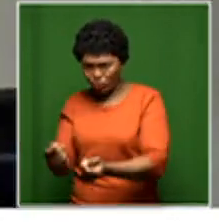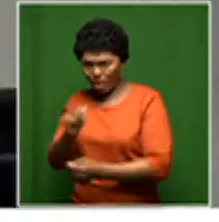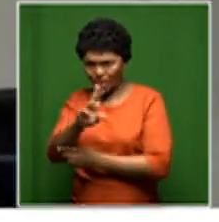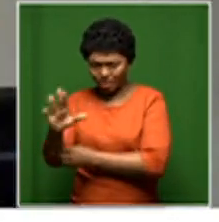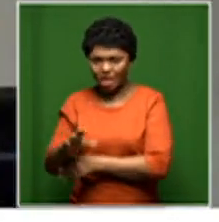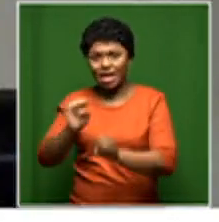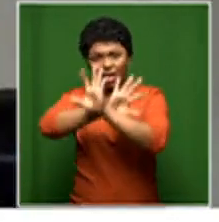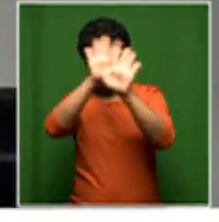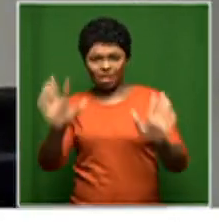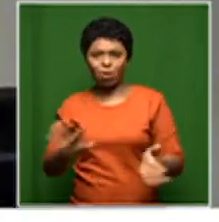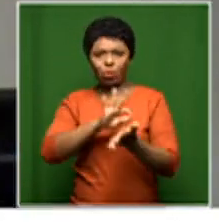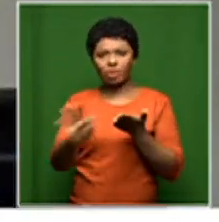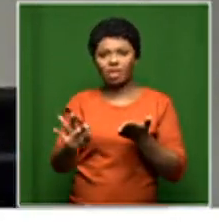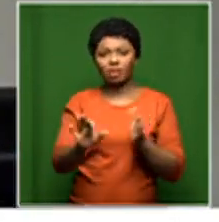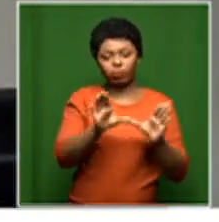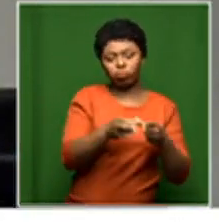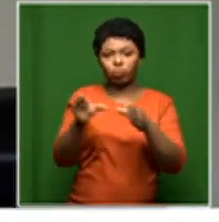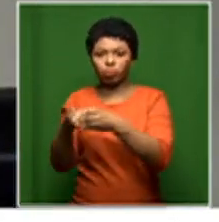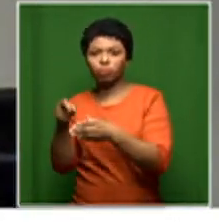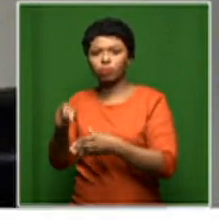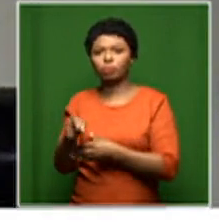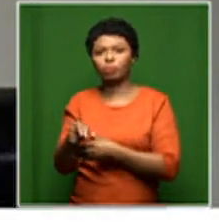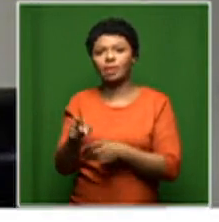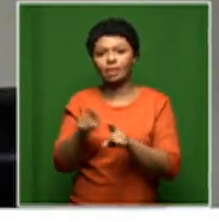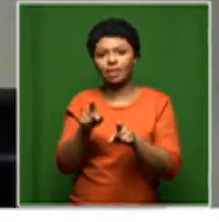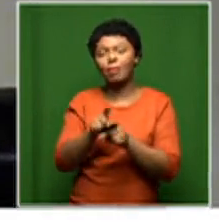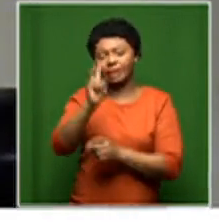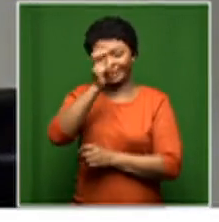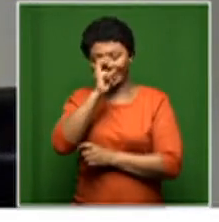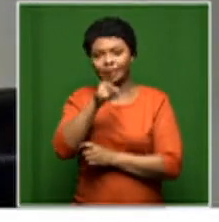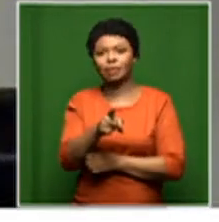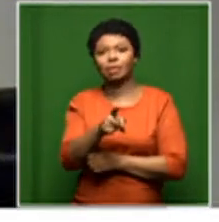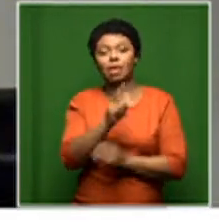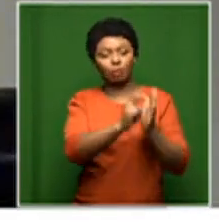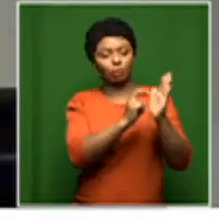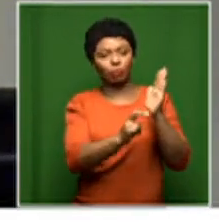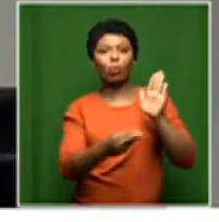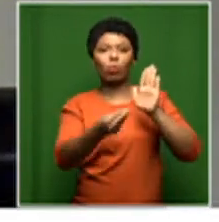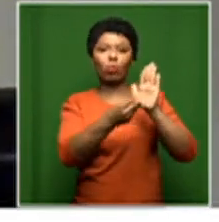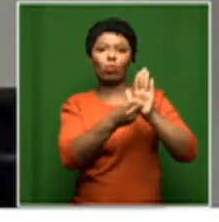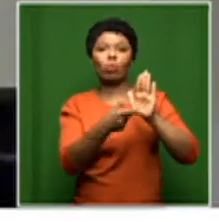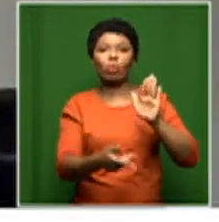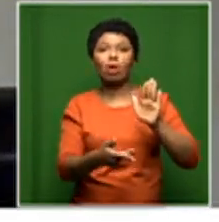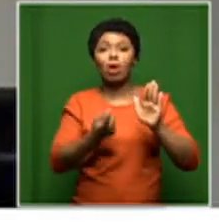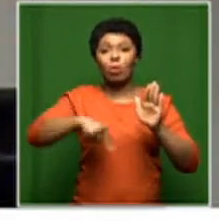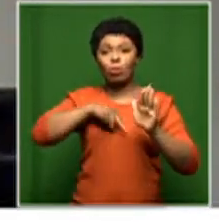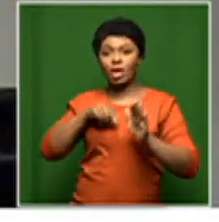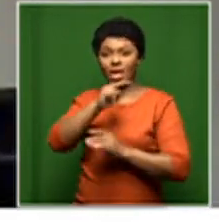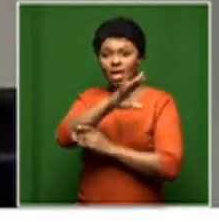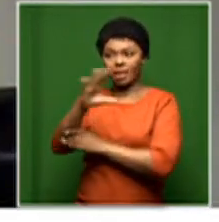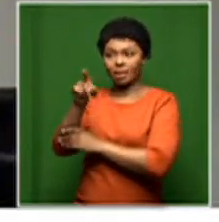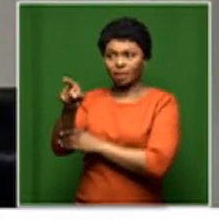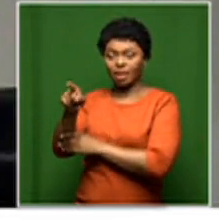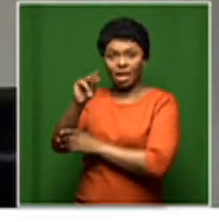clear contract between all the coalition partners, and there's a dispute resolution process. And what we imagined when the ANC raised